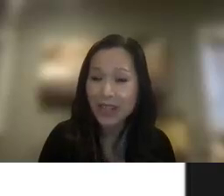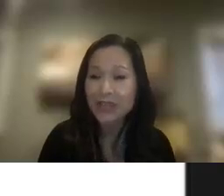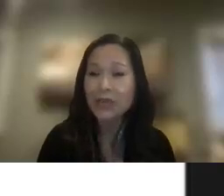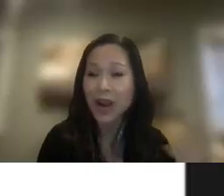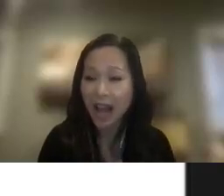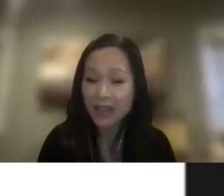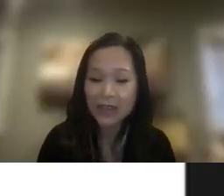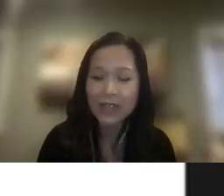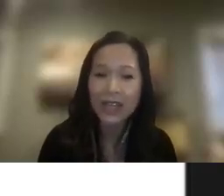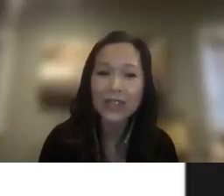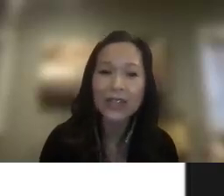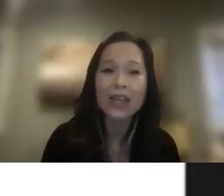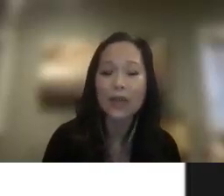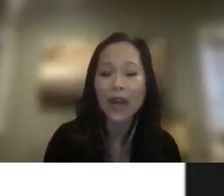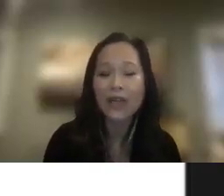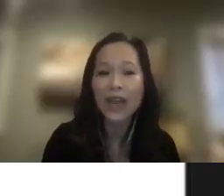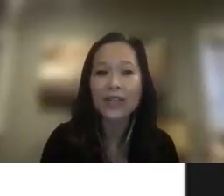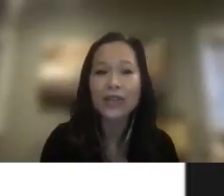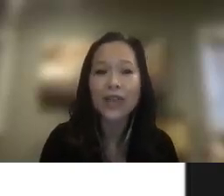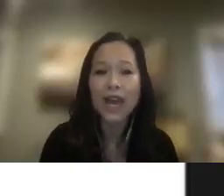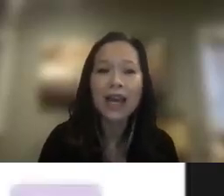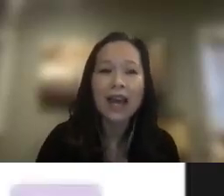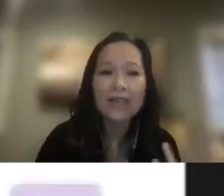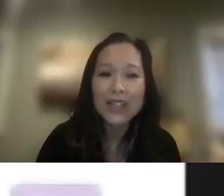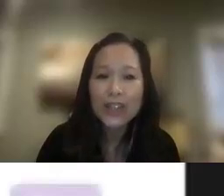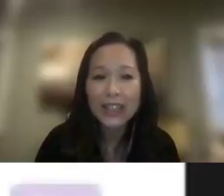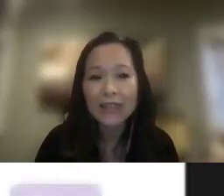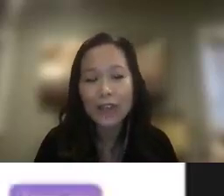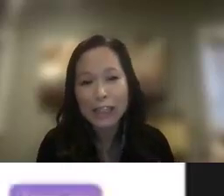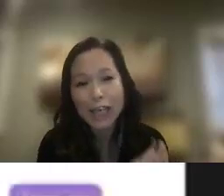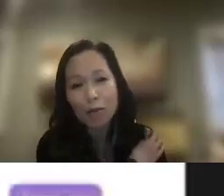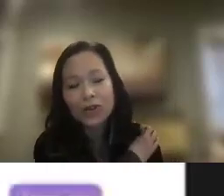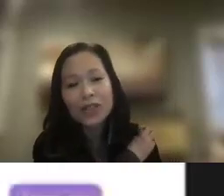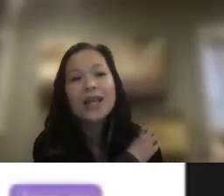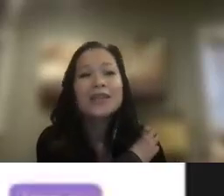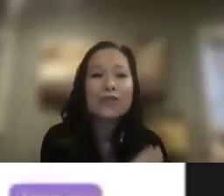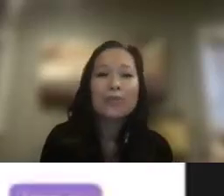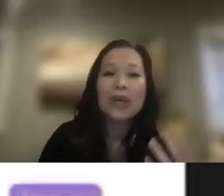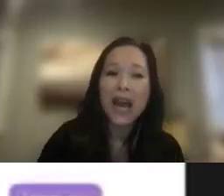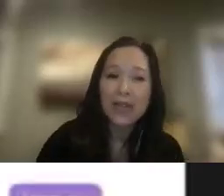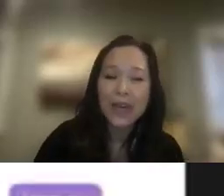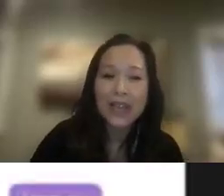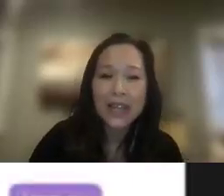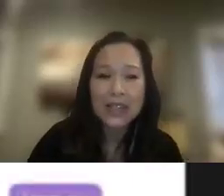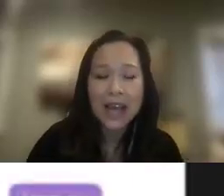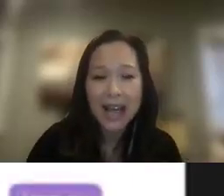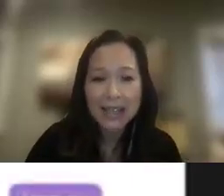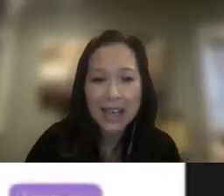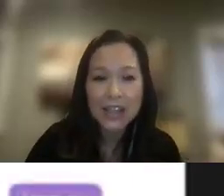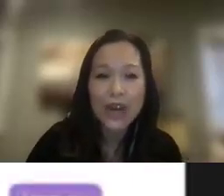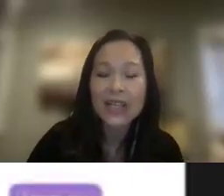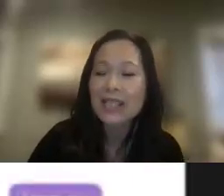in the process. So we're having those discussions around that so that eventually, for example, this would be a pathway